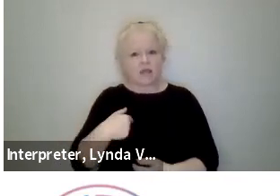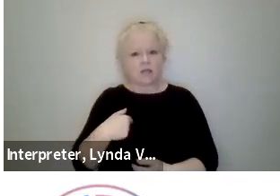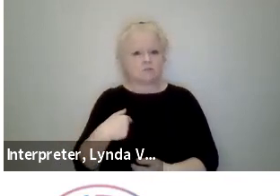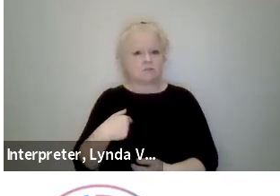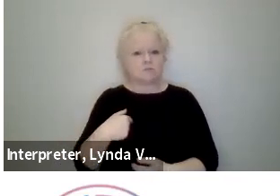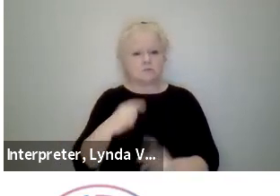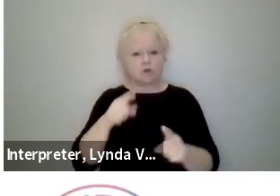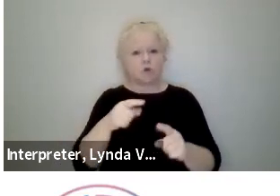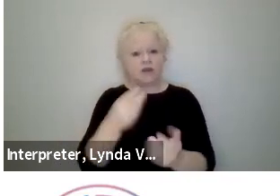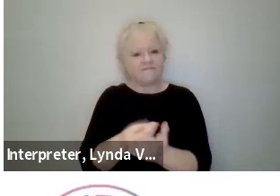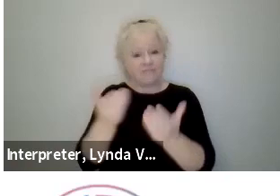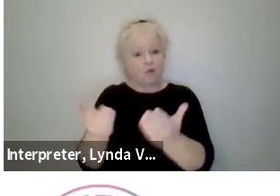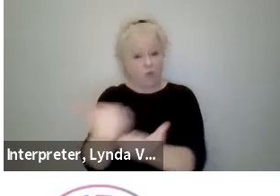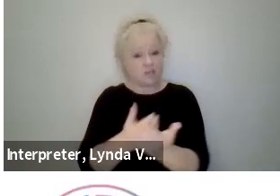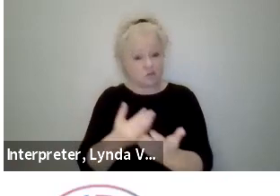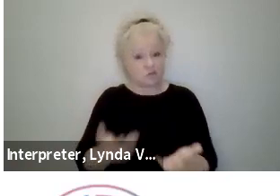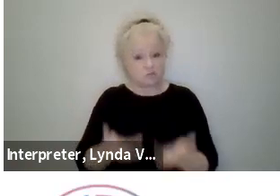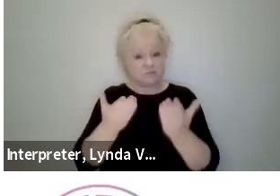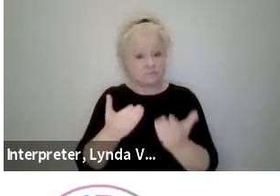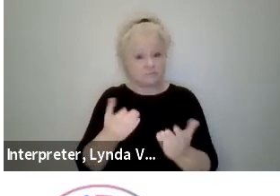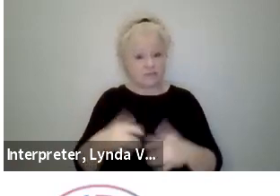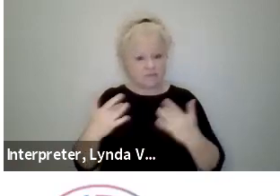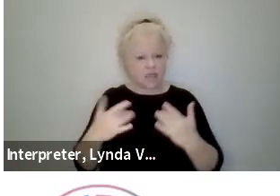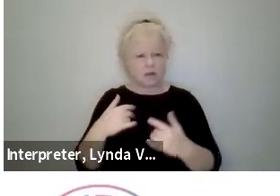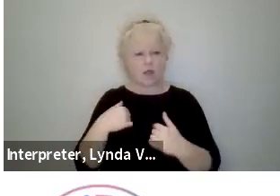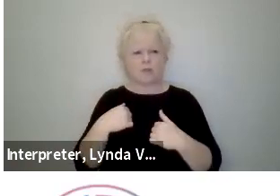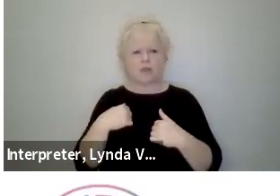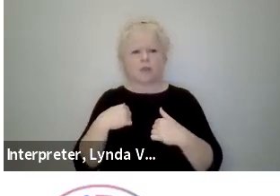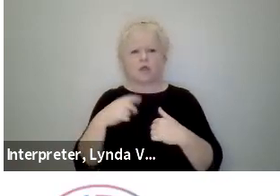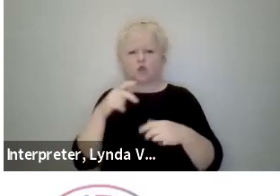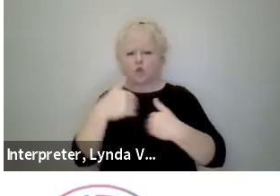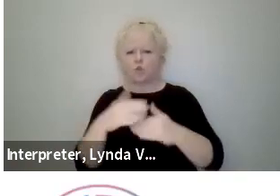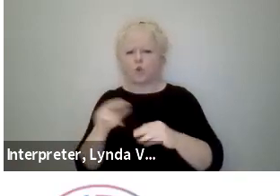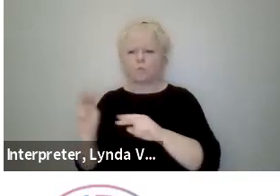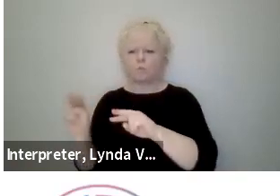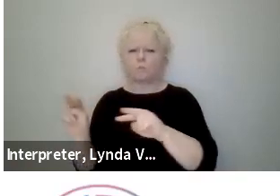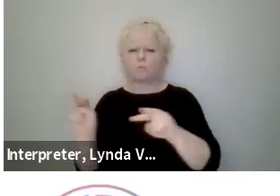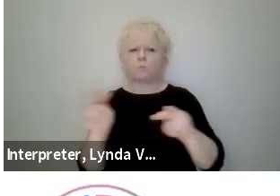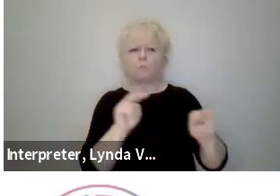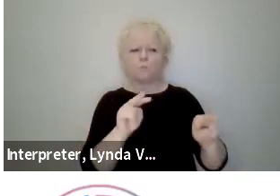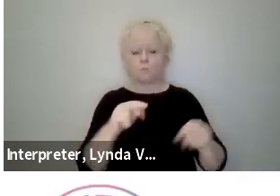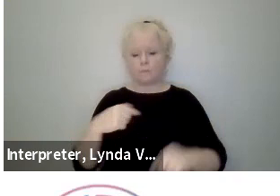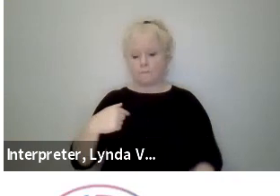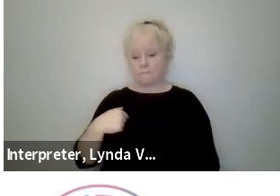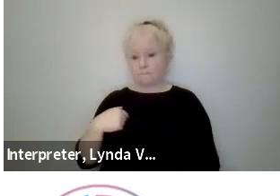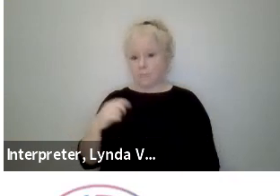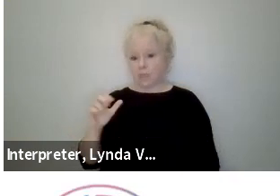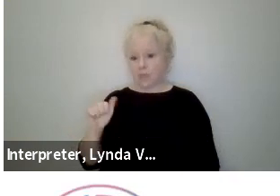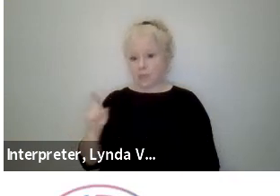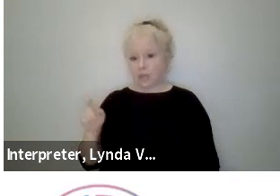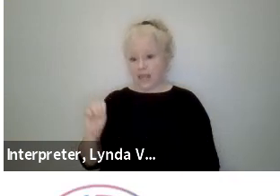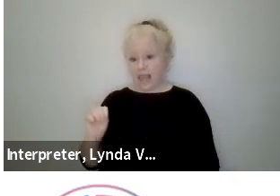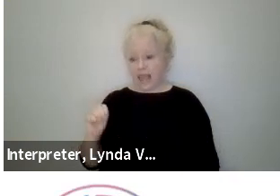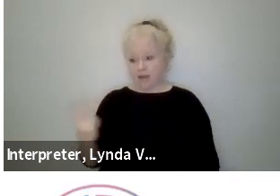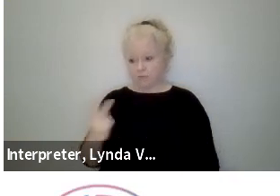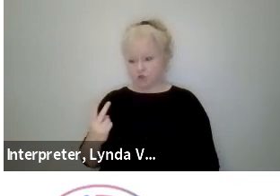or fundraiser event, and, you know, sitting around looking at the room. At the time, Adam and I were we've only been in Jacksonville for